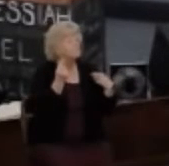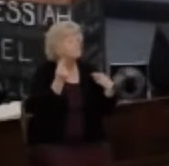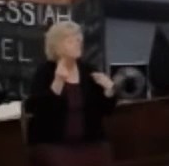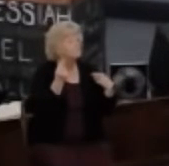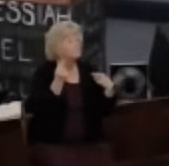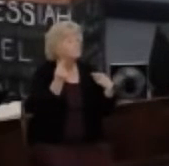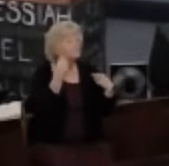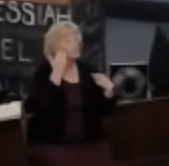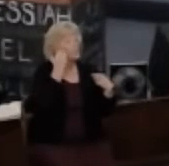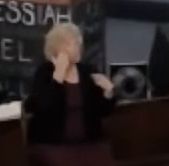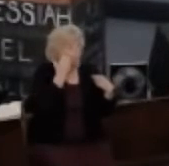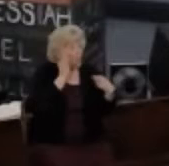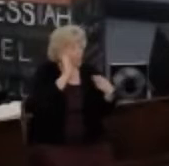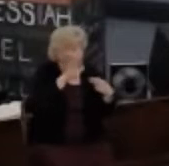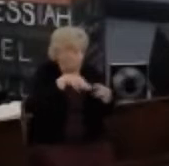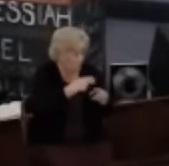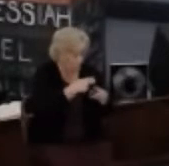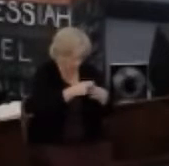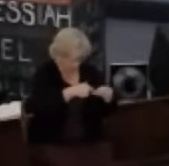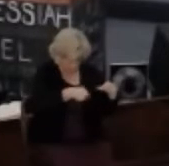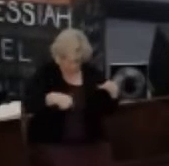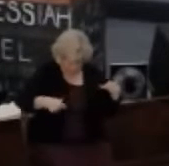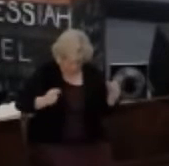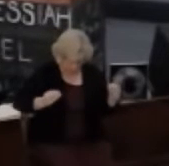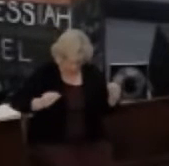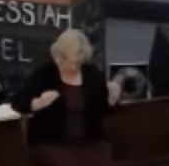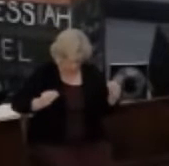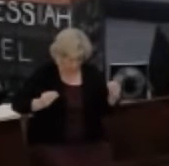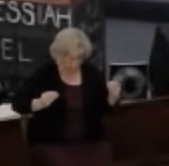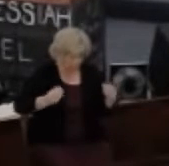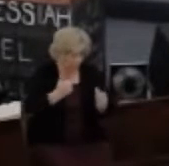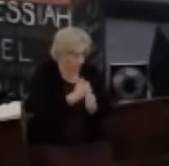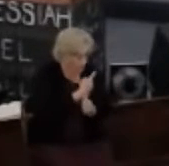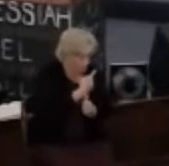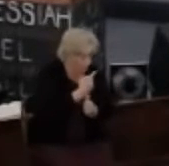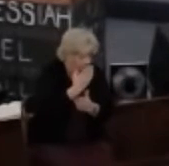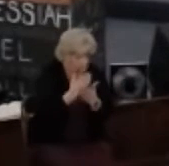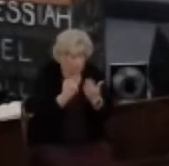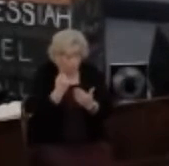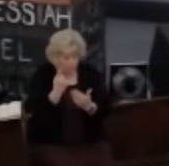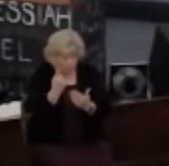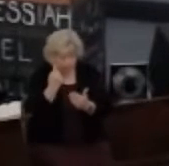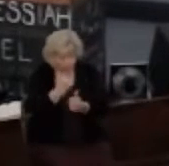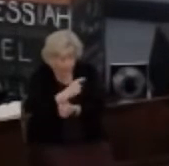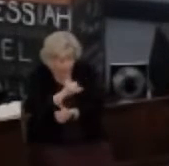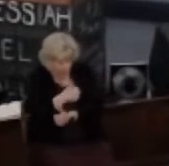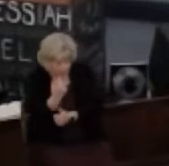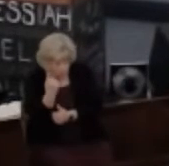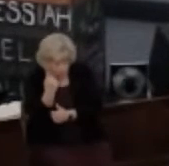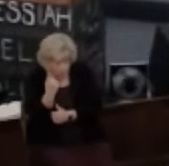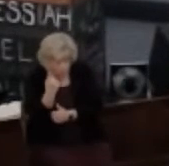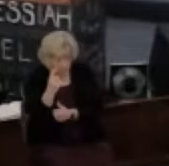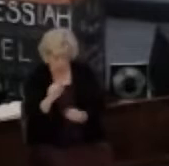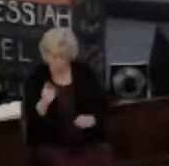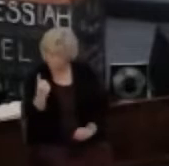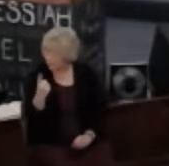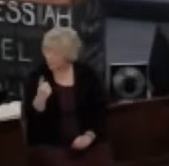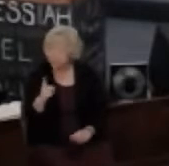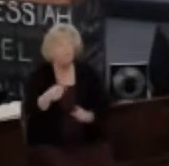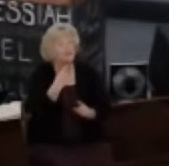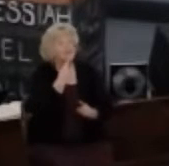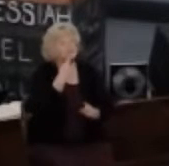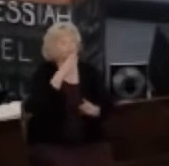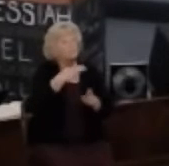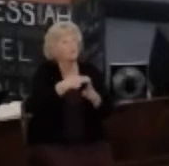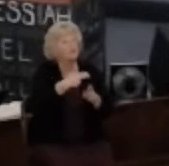Become familiar with your name on the sign. Everybody, somebody, anybody, nobody. Now, when I call your